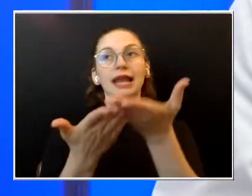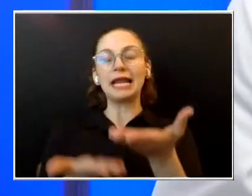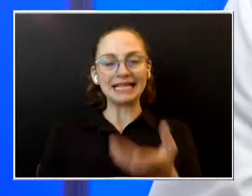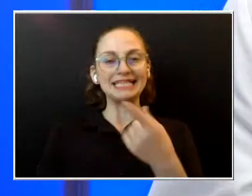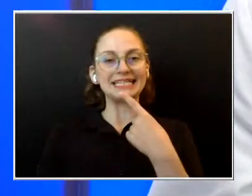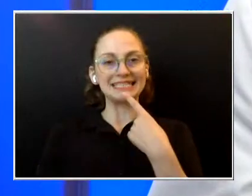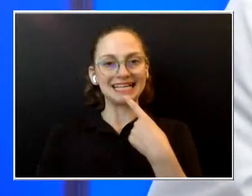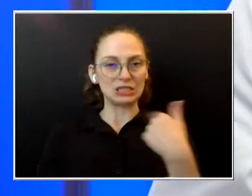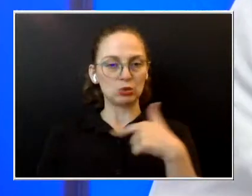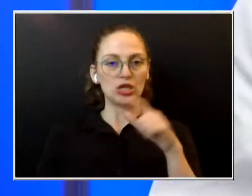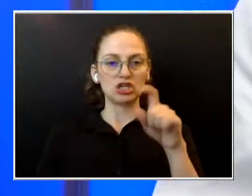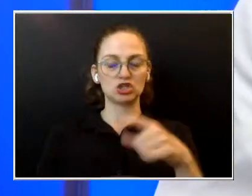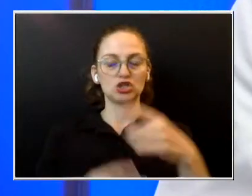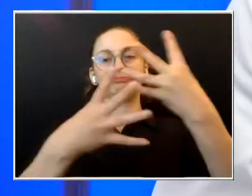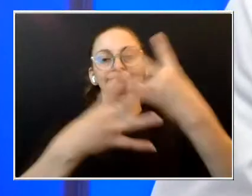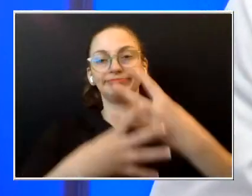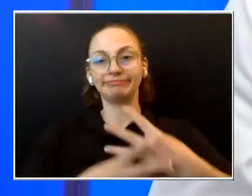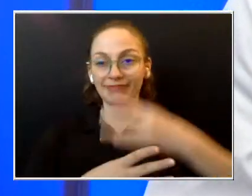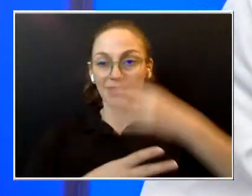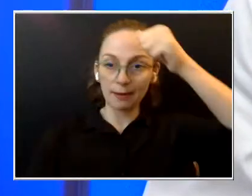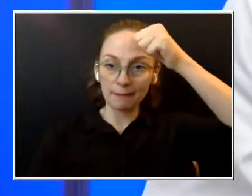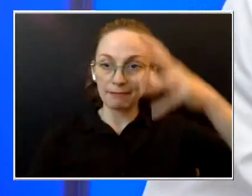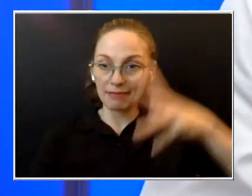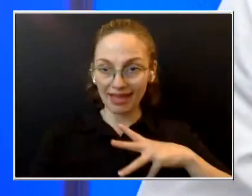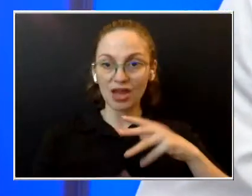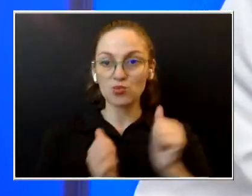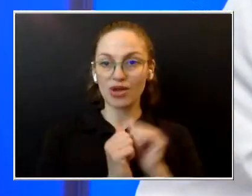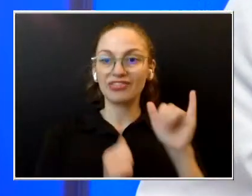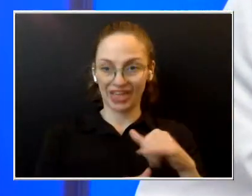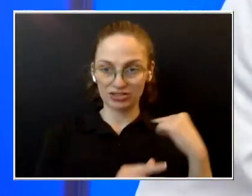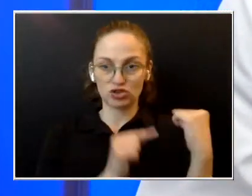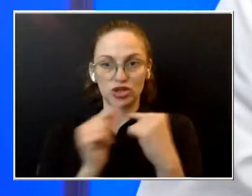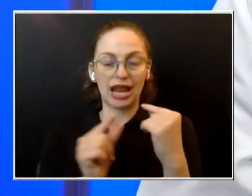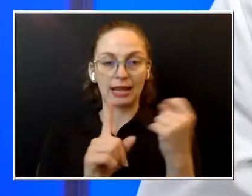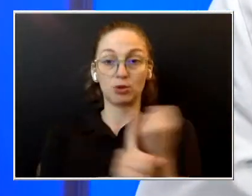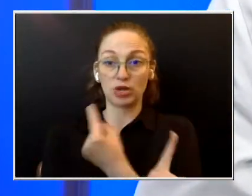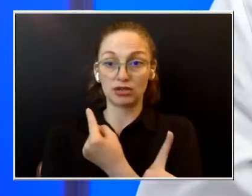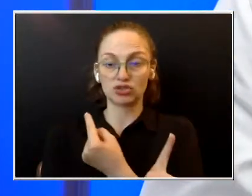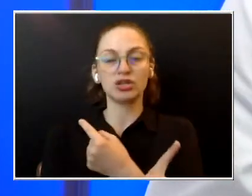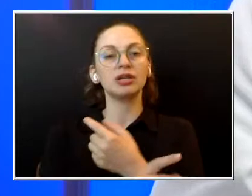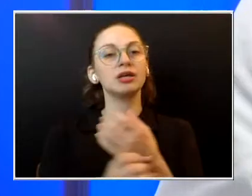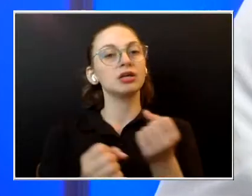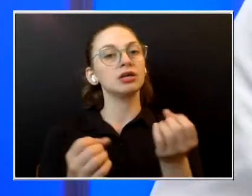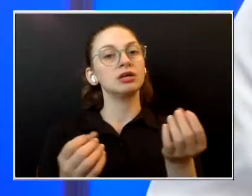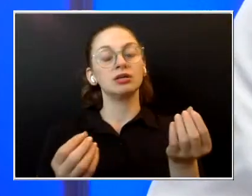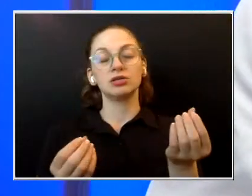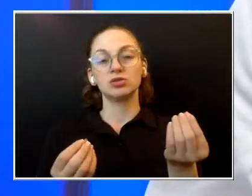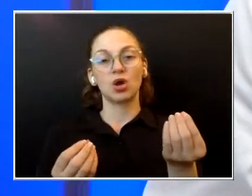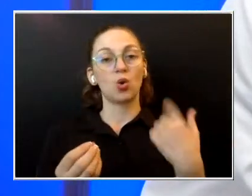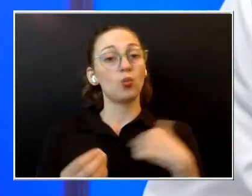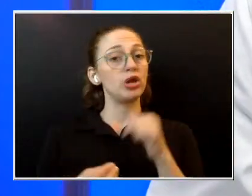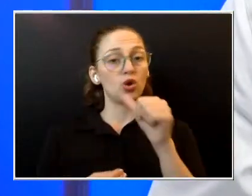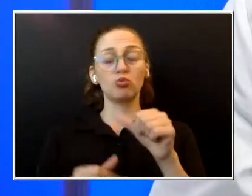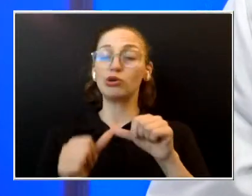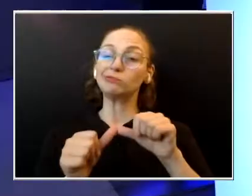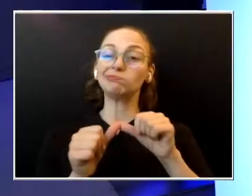women who are at high risk because of genetic mutations. So we don't do routine mammography even in men who have a BRCA2 mutation. Yeah.